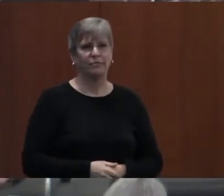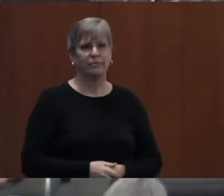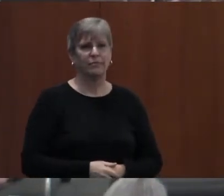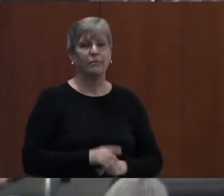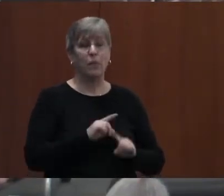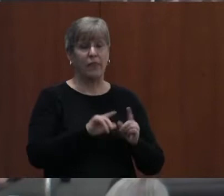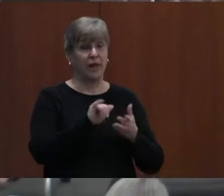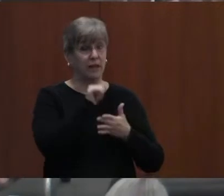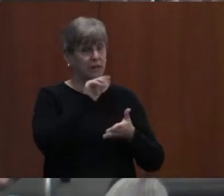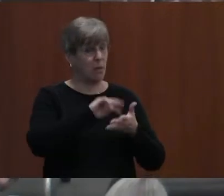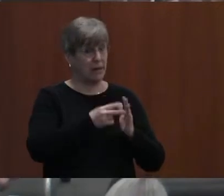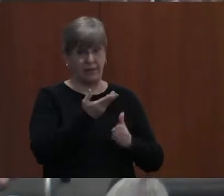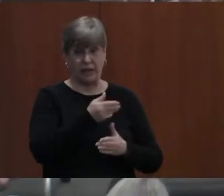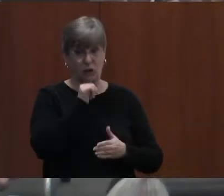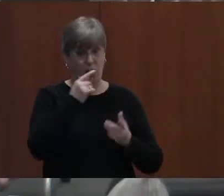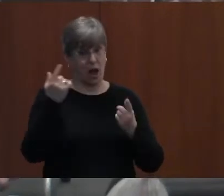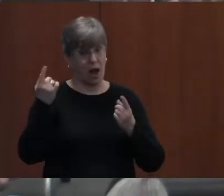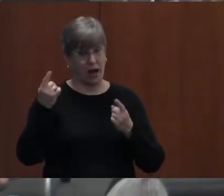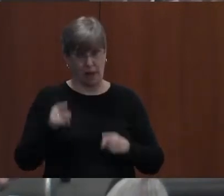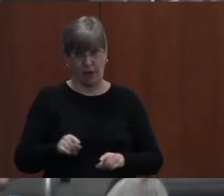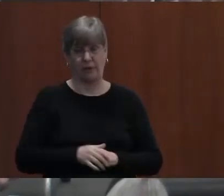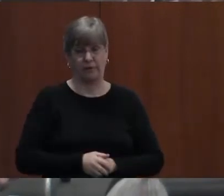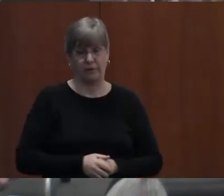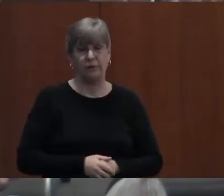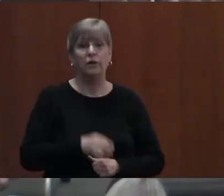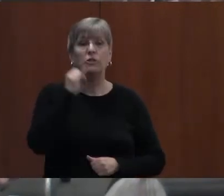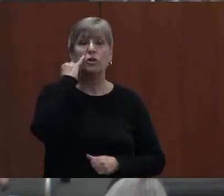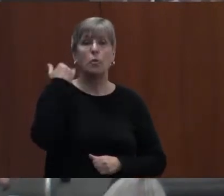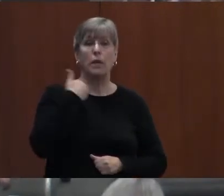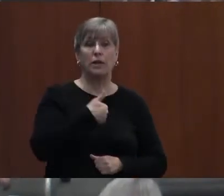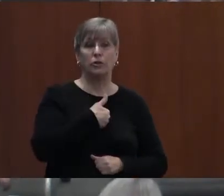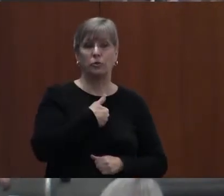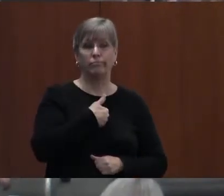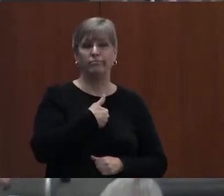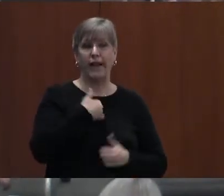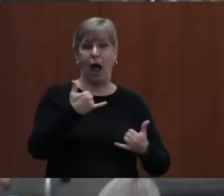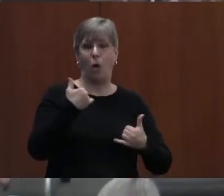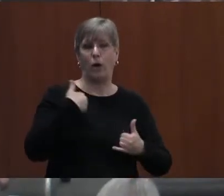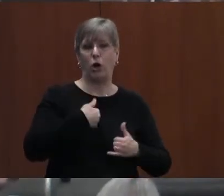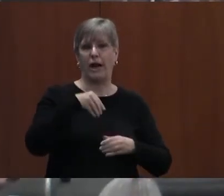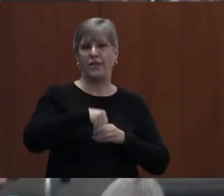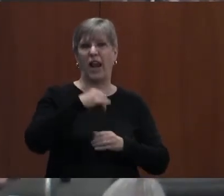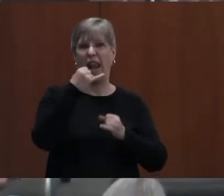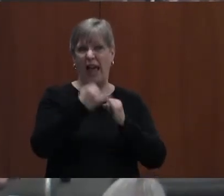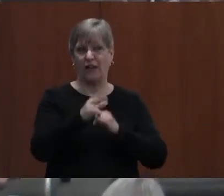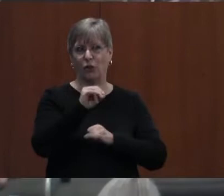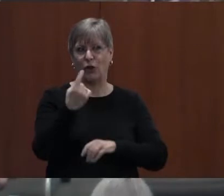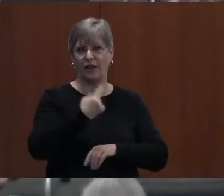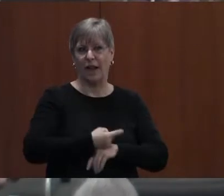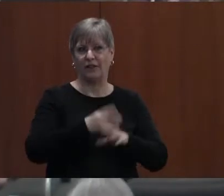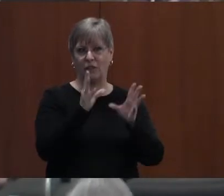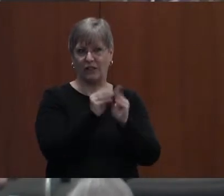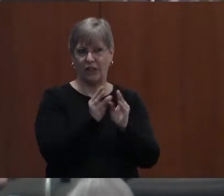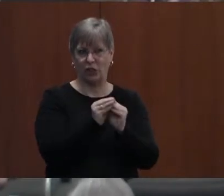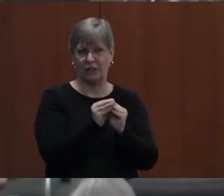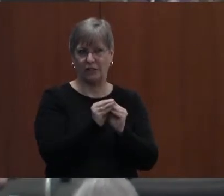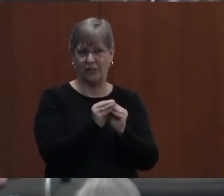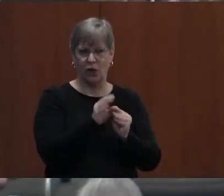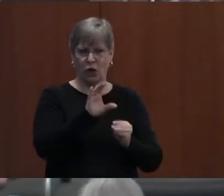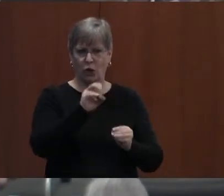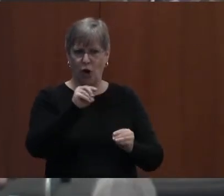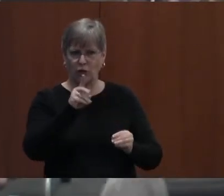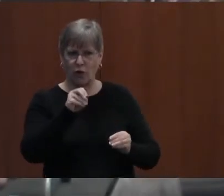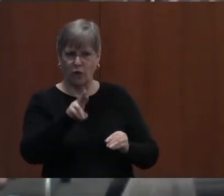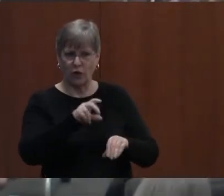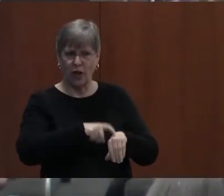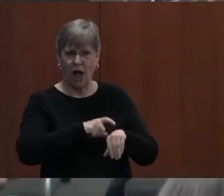but that doesn't mean that things are not happening. We are into that last 30 days of the session, the crossover time